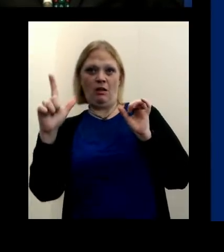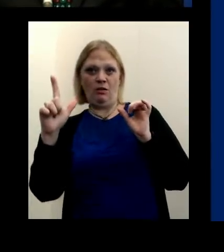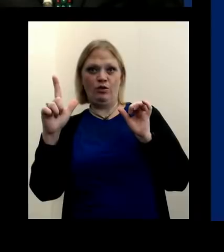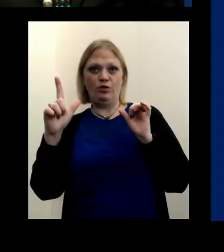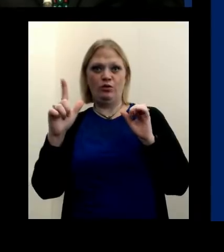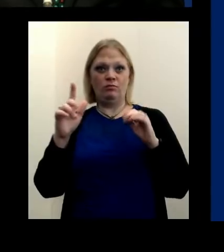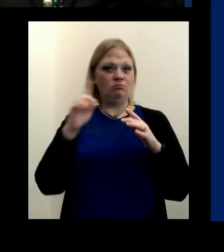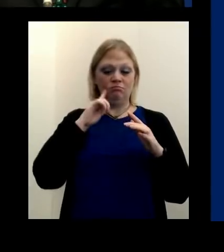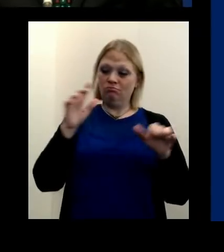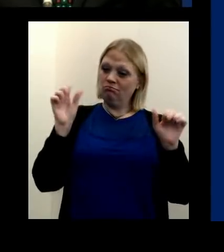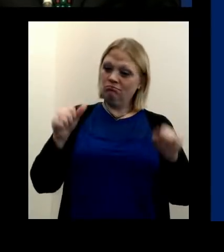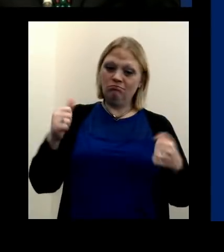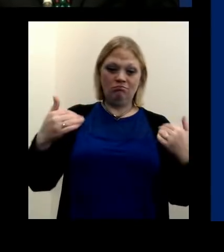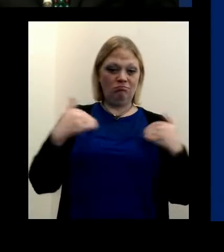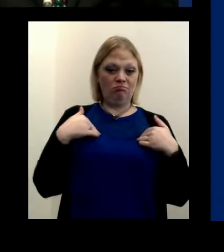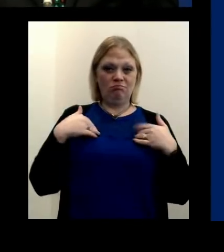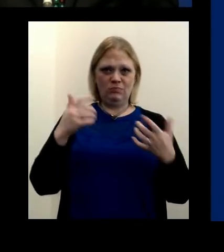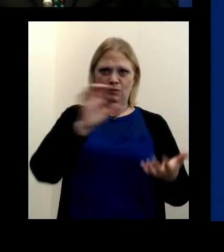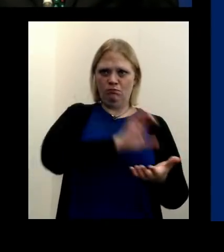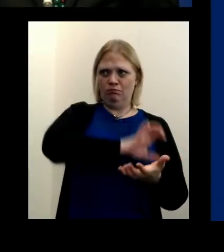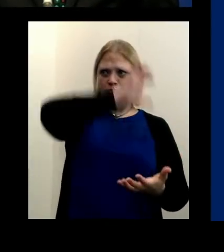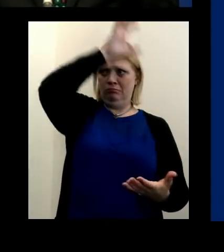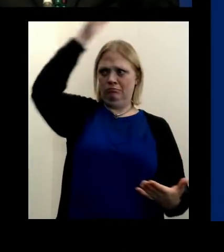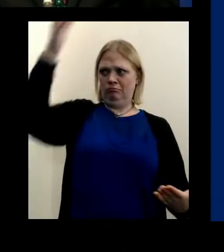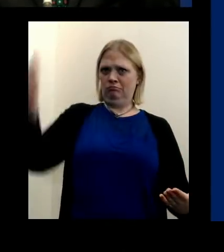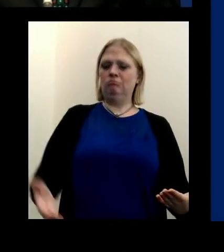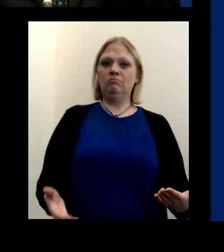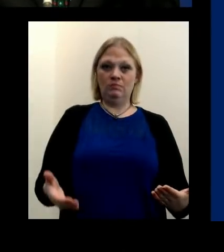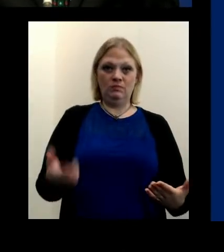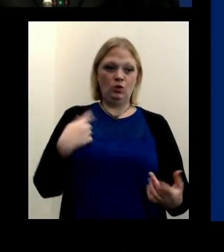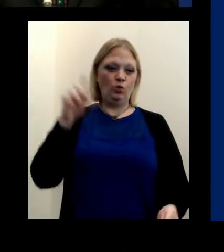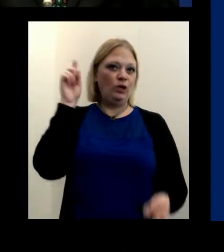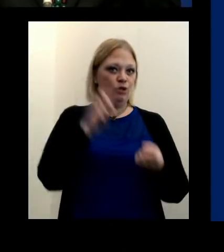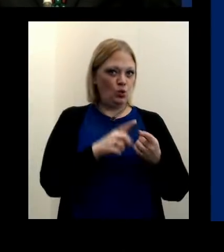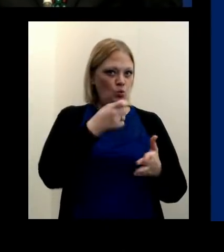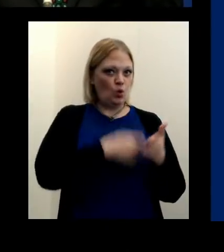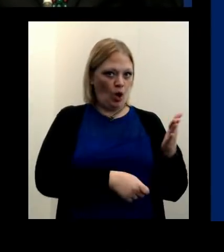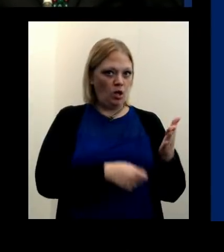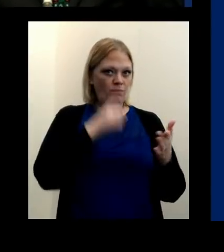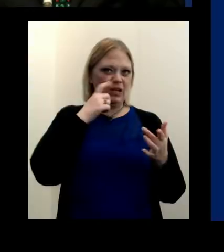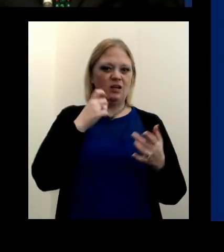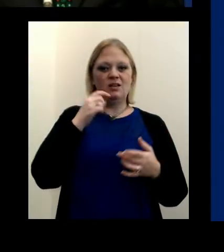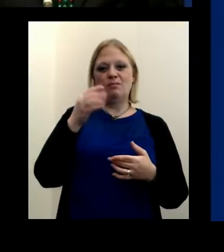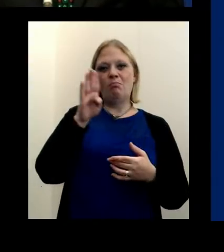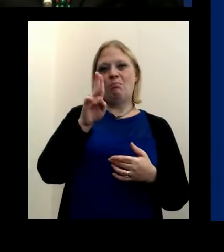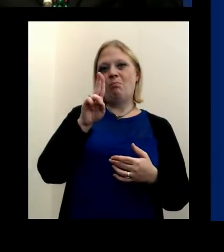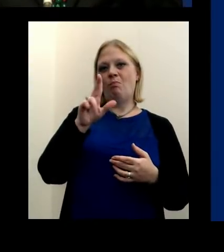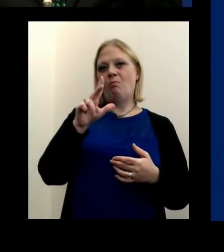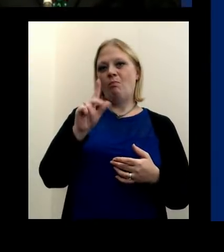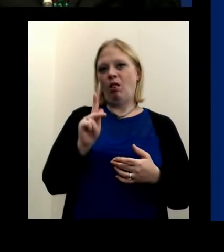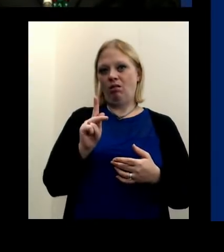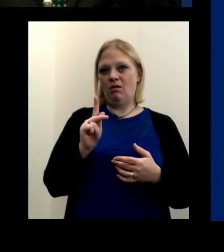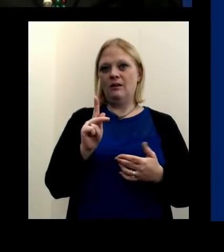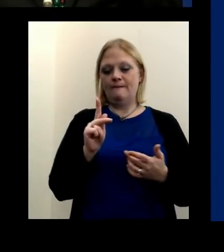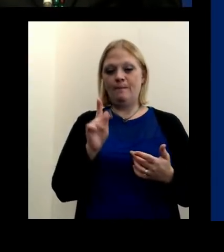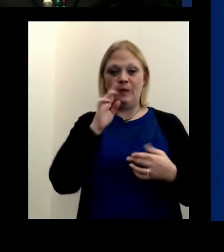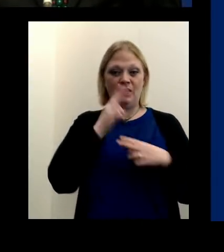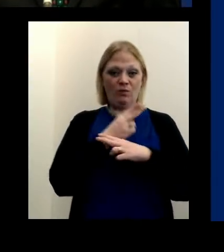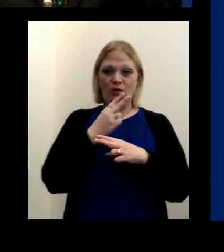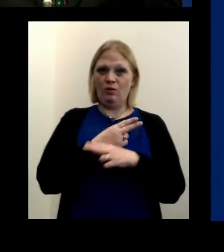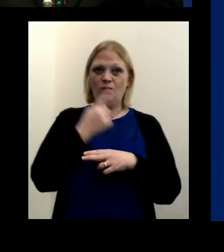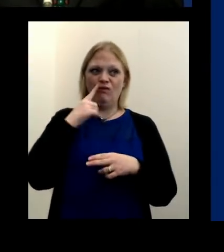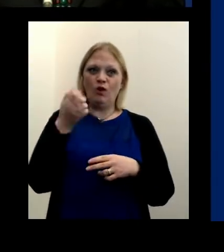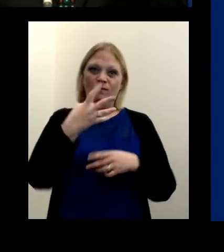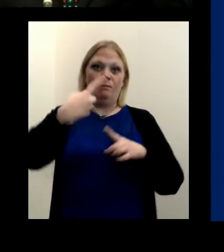We were able to acquire these in very large bulk capabilities, so we reduced the cost, and we're going to be using these over the next number